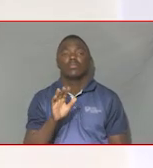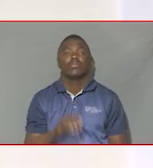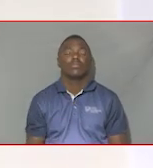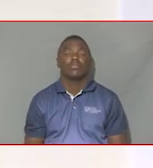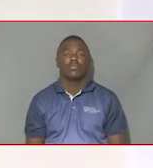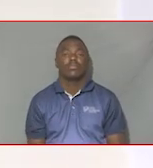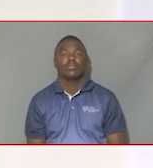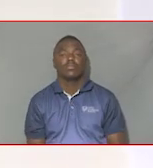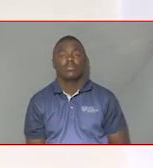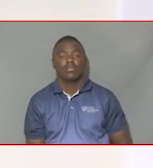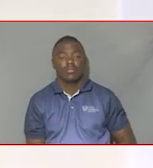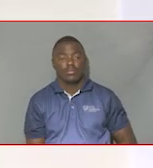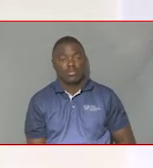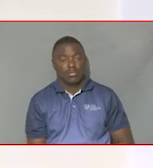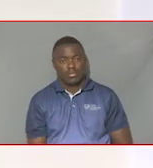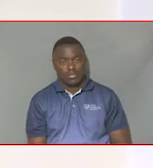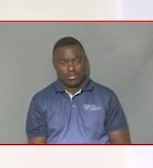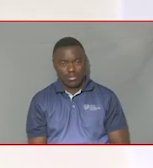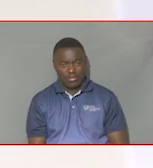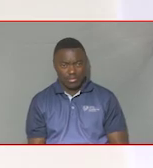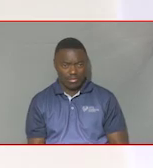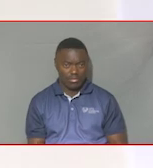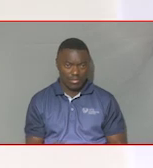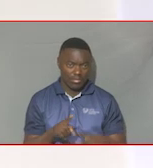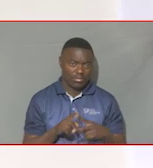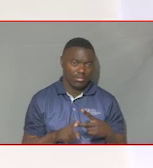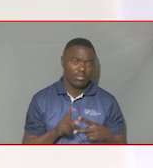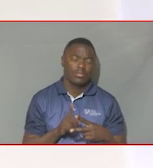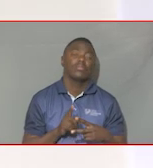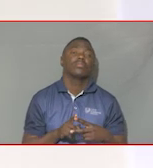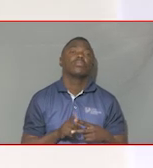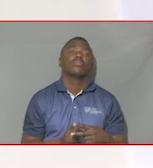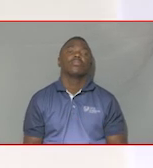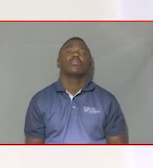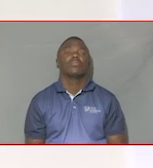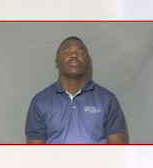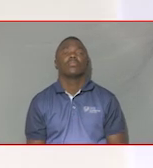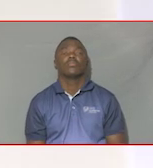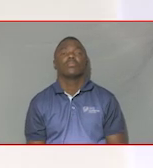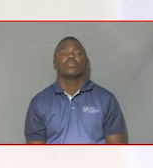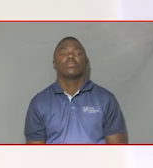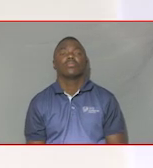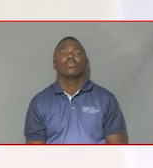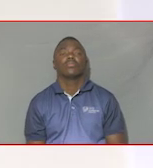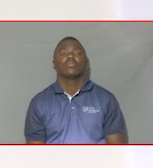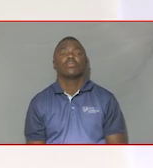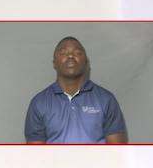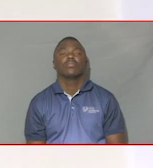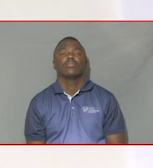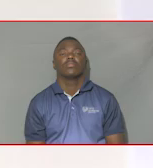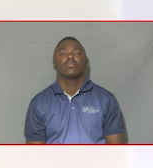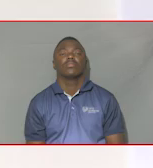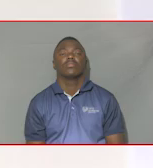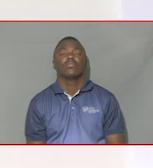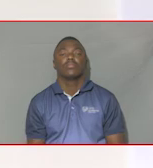There's 2 ways in which you can do it. You can also go to the stat mode. Then one is the variance, and you can key it